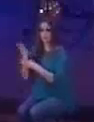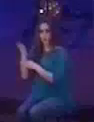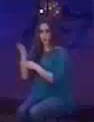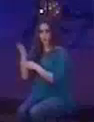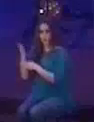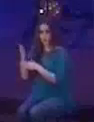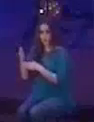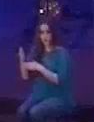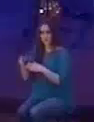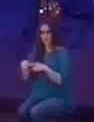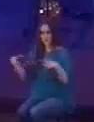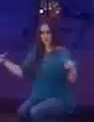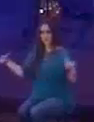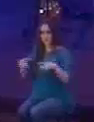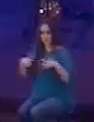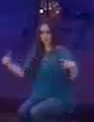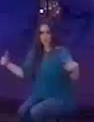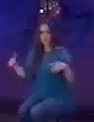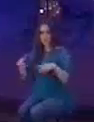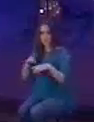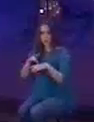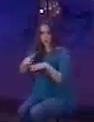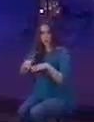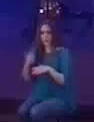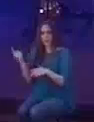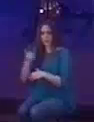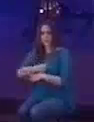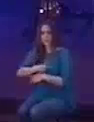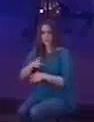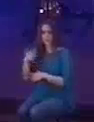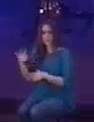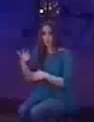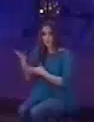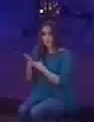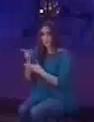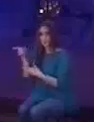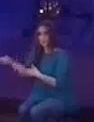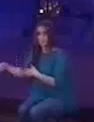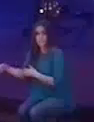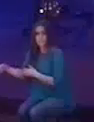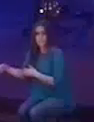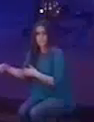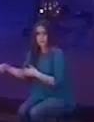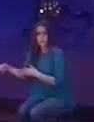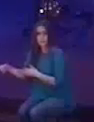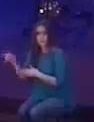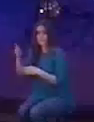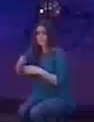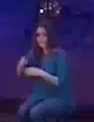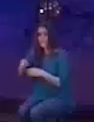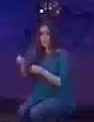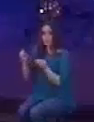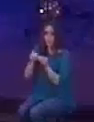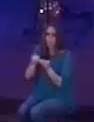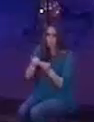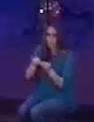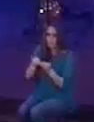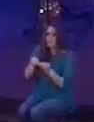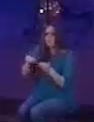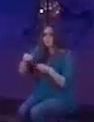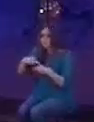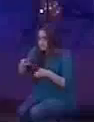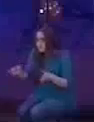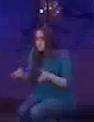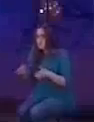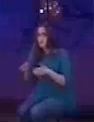early days, and how did it get to the place where it went from three services over there in that smaller building to needing more room and building this, purchasing the property